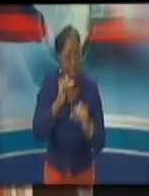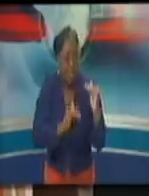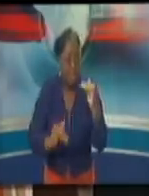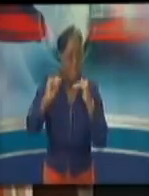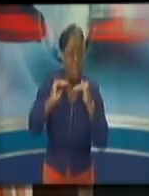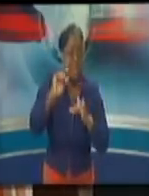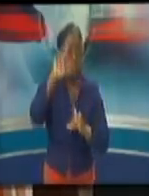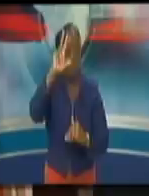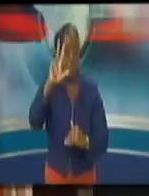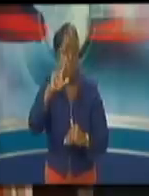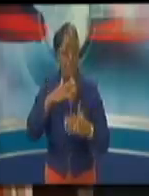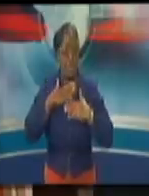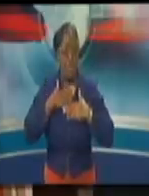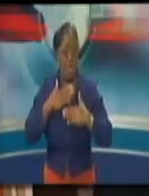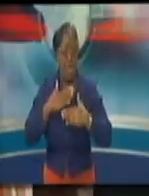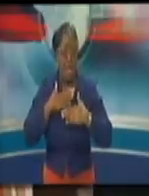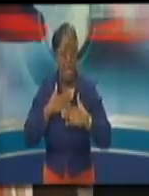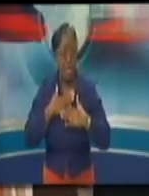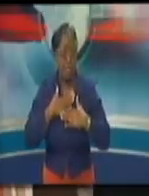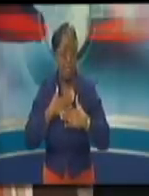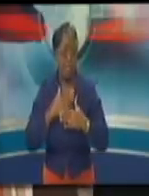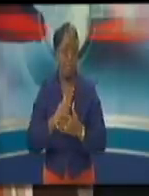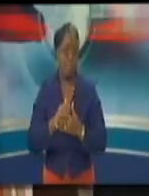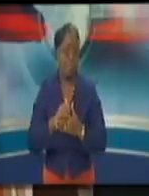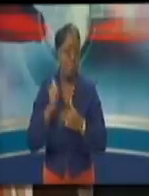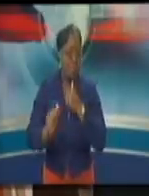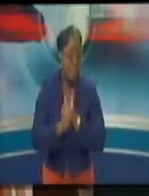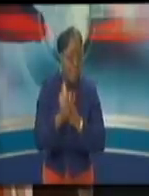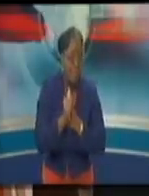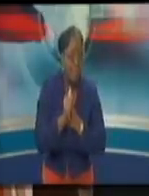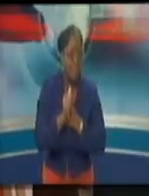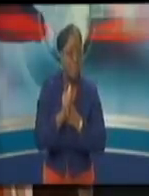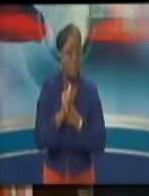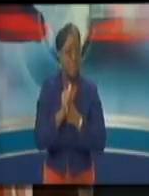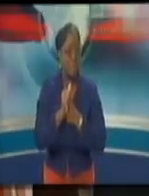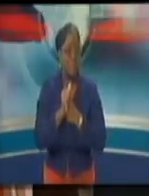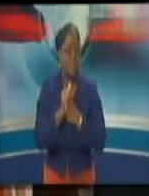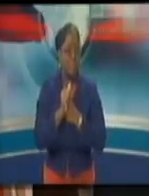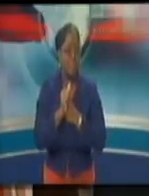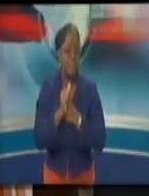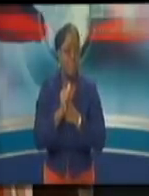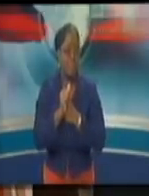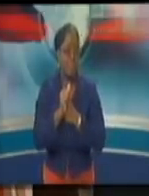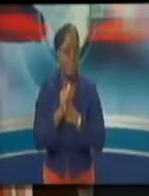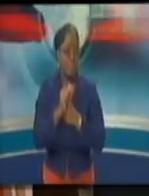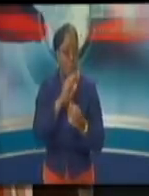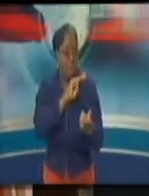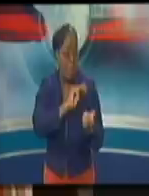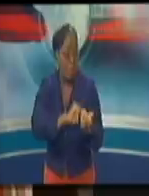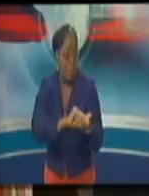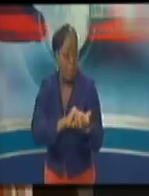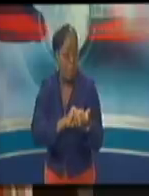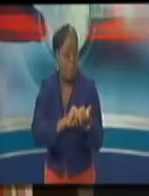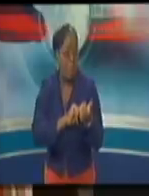trauma, filter, medical records, staff. And they are also saying that